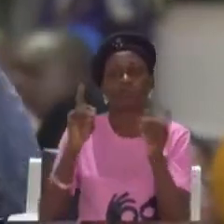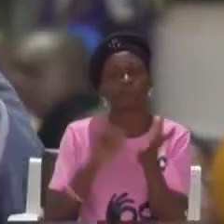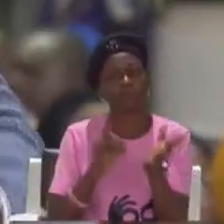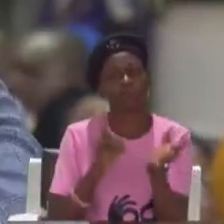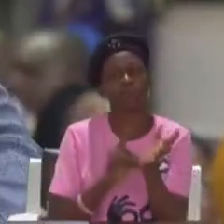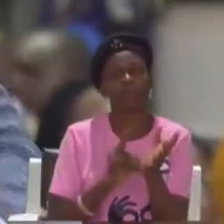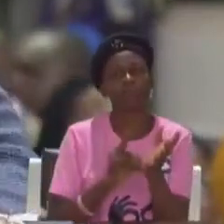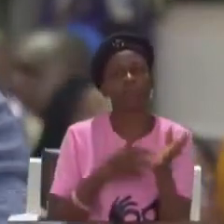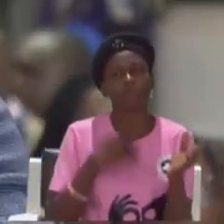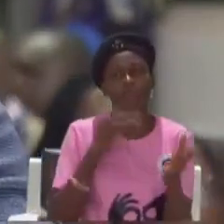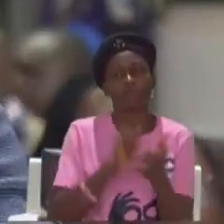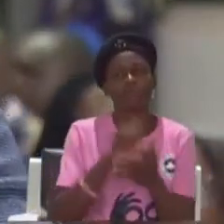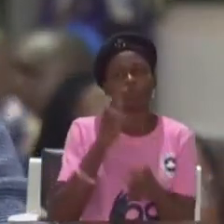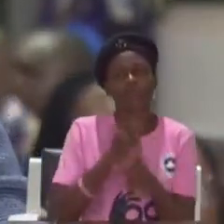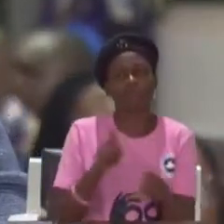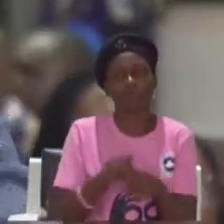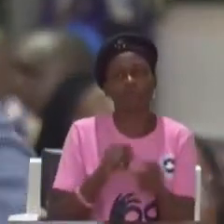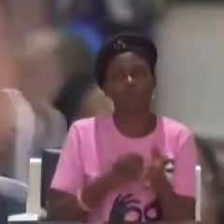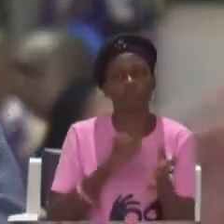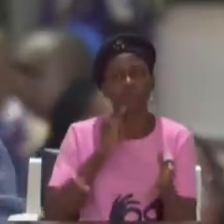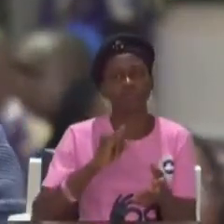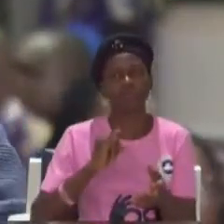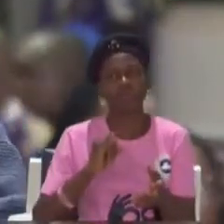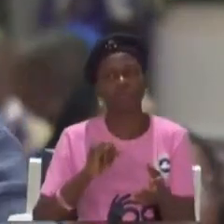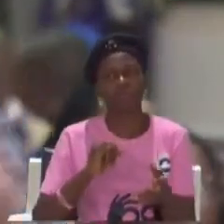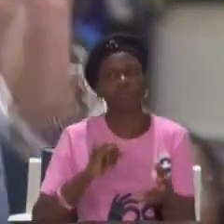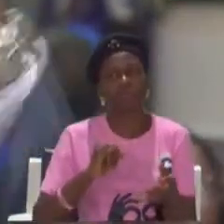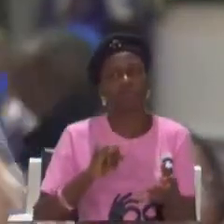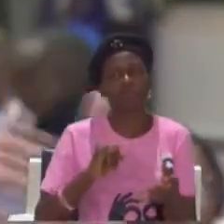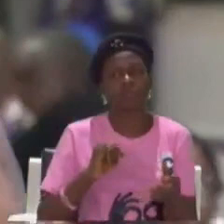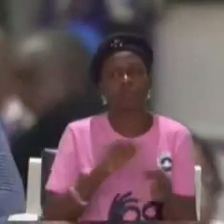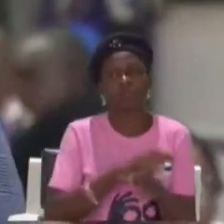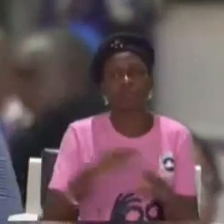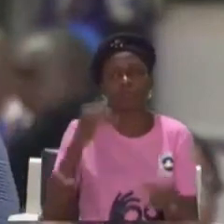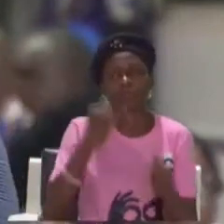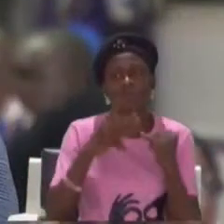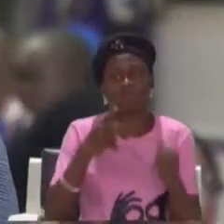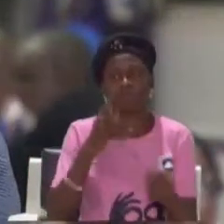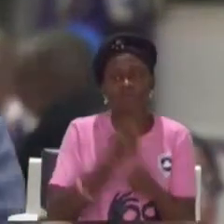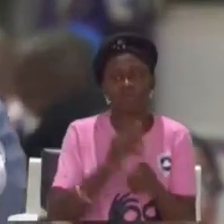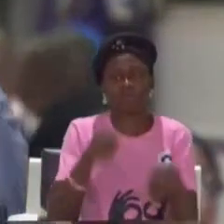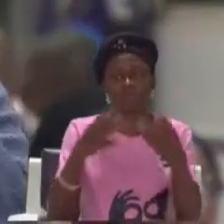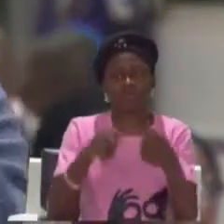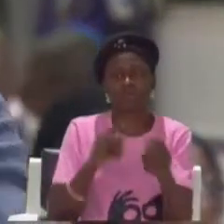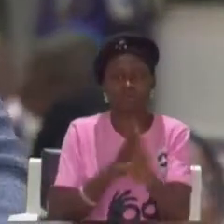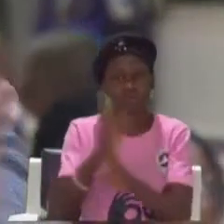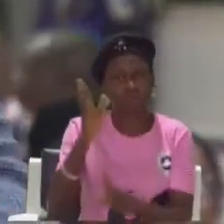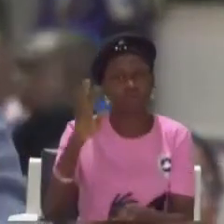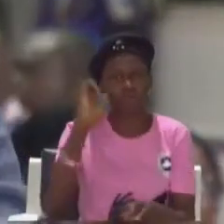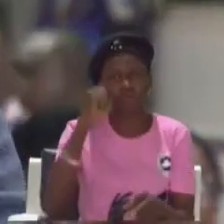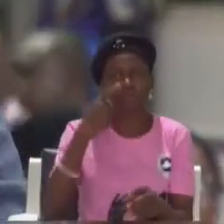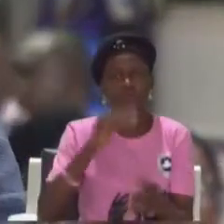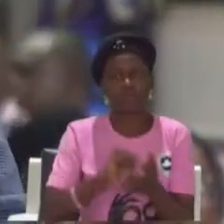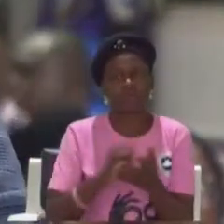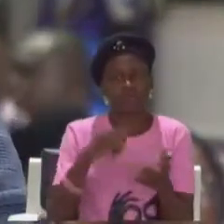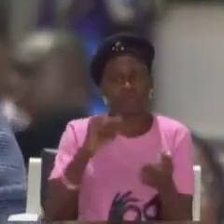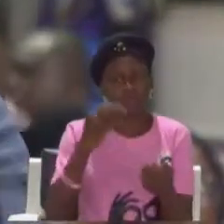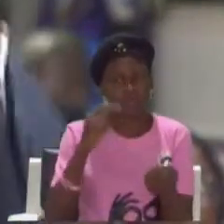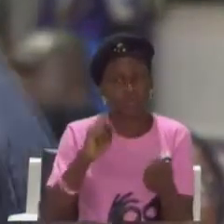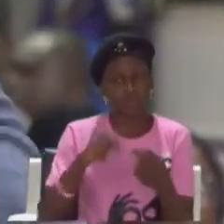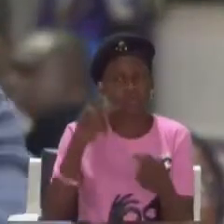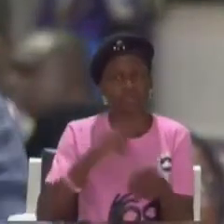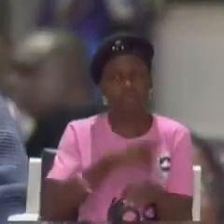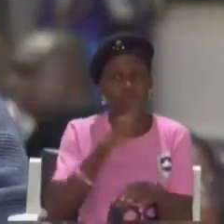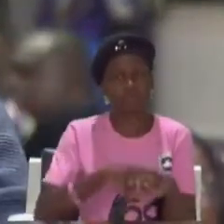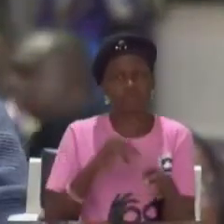and I said, just tell me like it is. Don't round off the edges, just give it to me straight. And he said, for you to conceive naturally, it